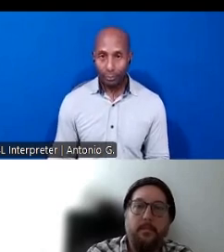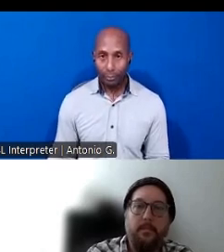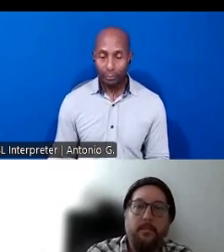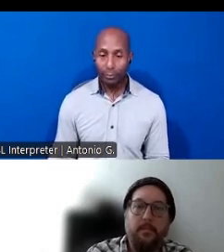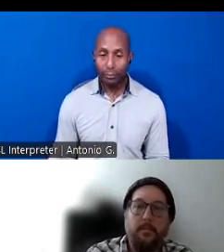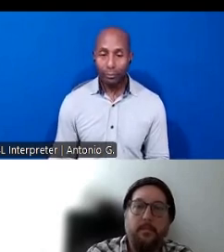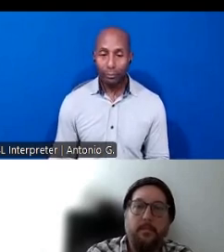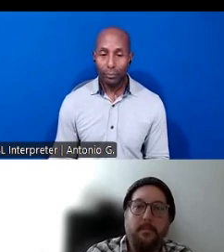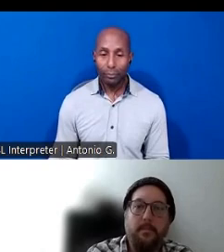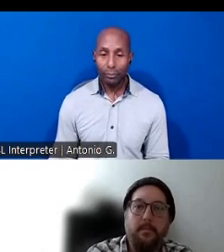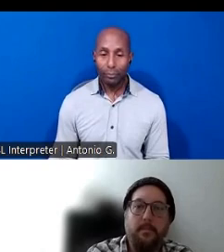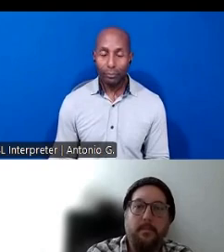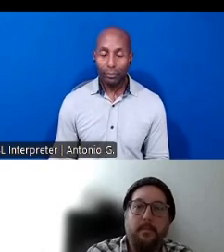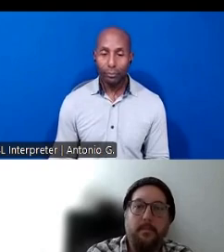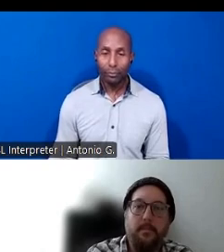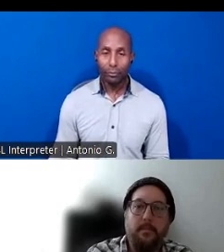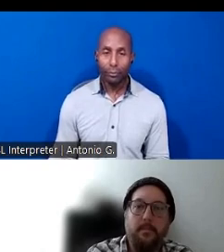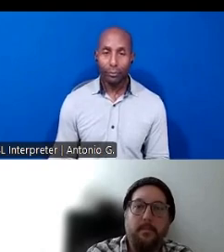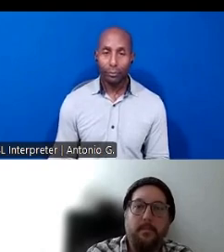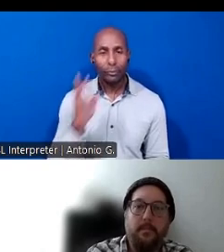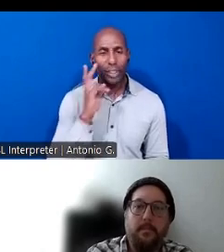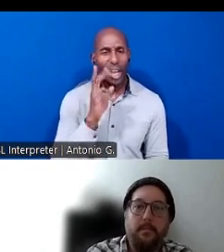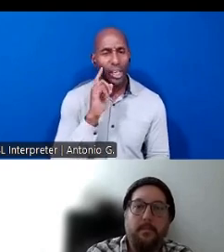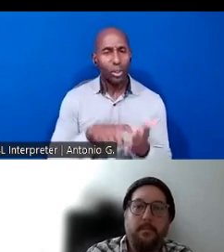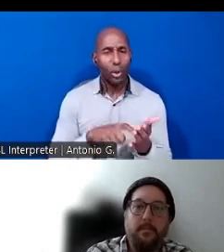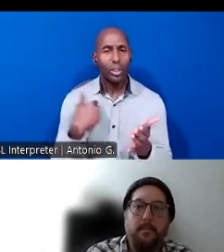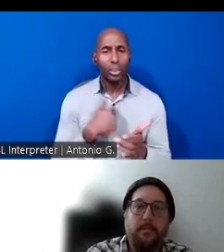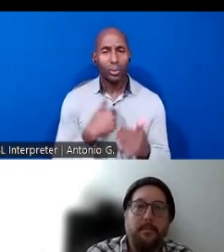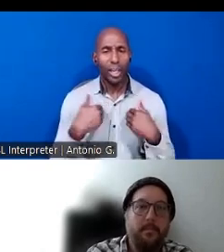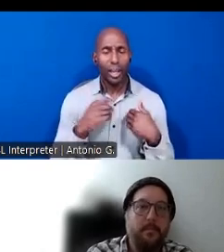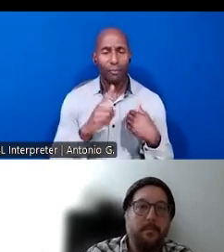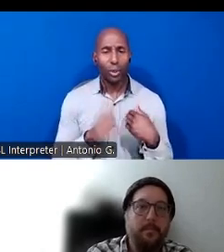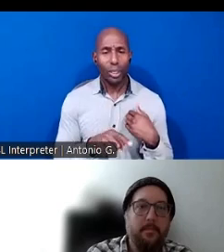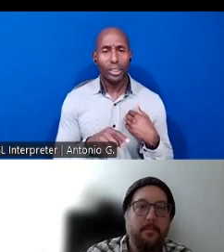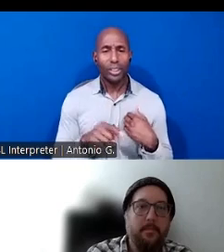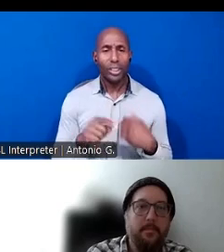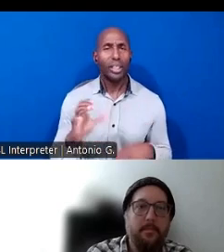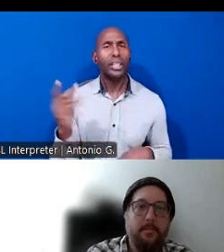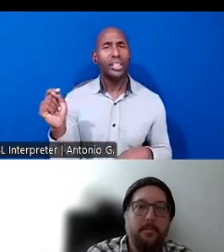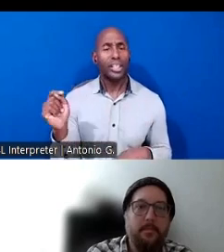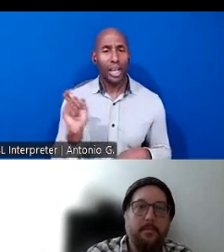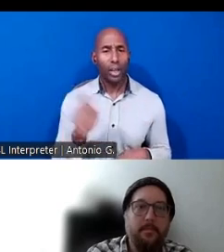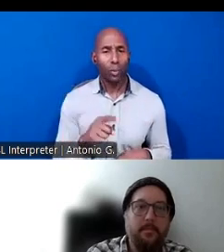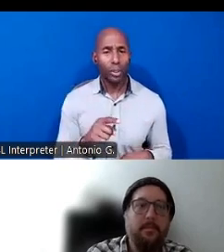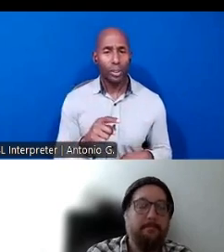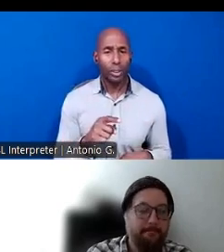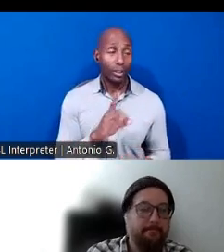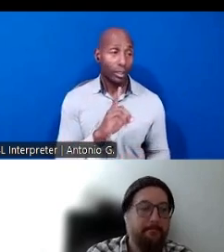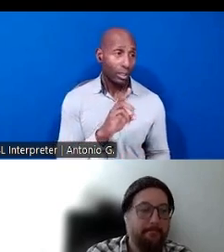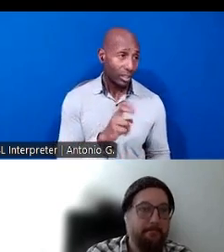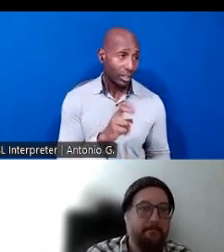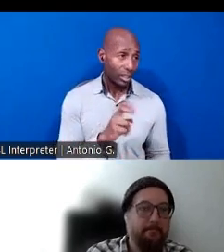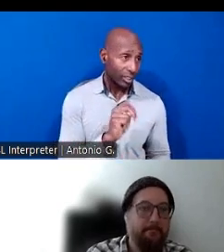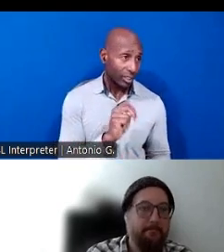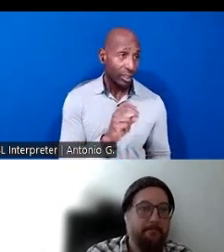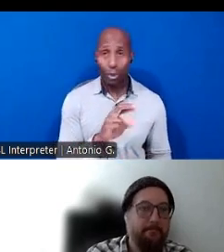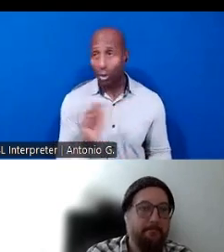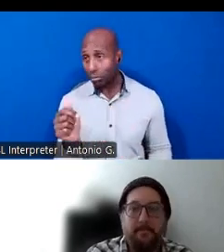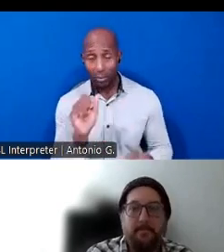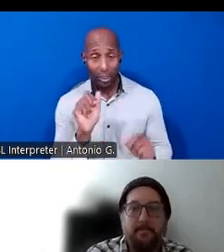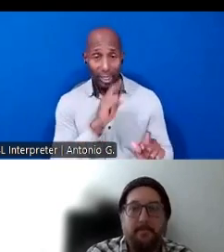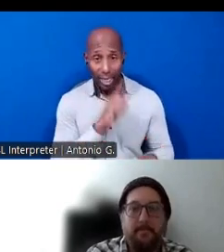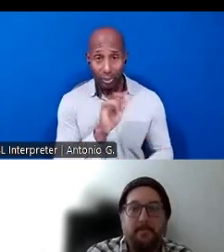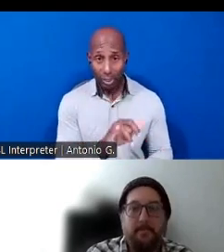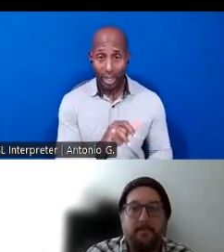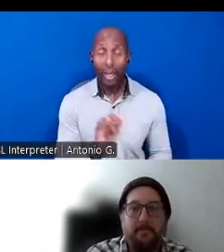that and type an answer. But if not, I'll answer that after we go over this one specific slide. Okay, so